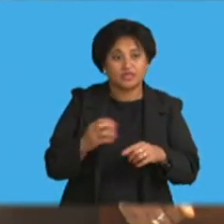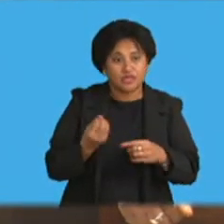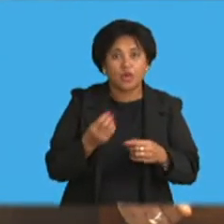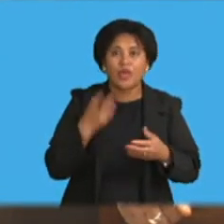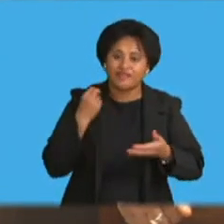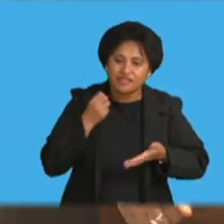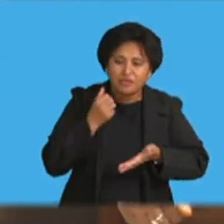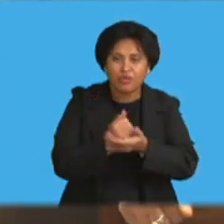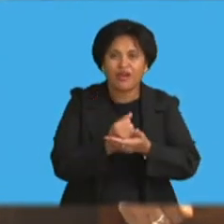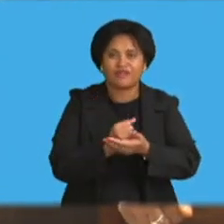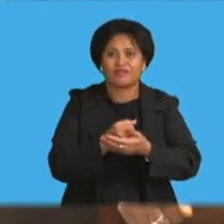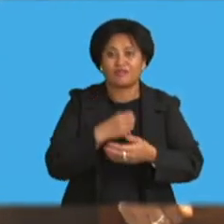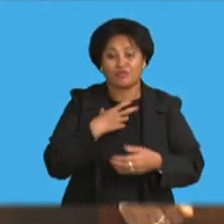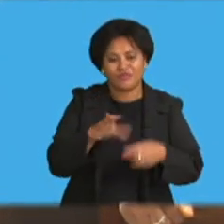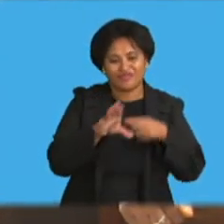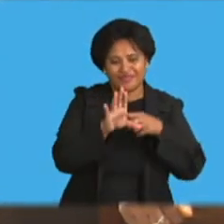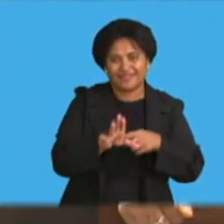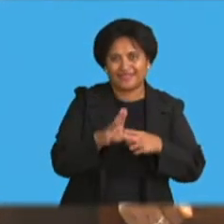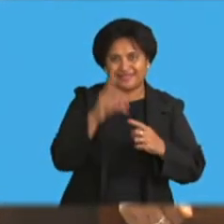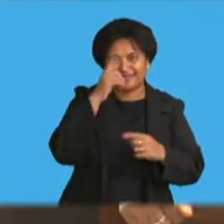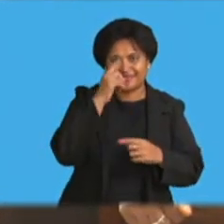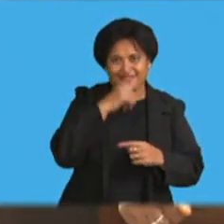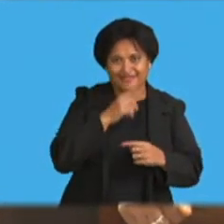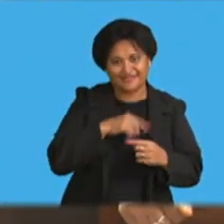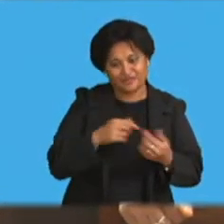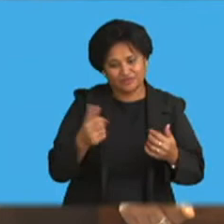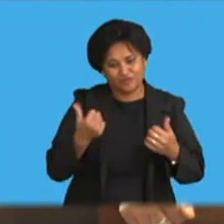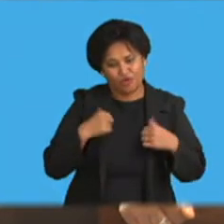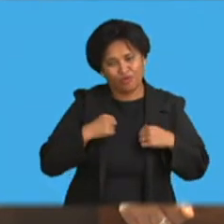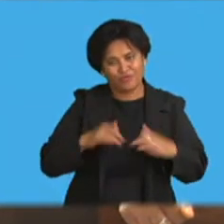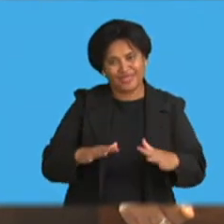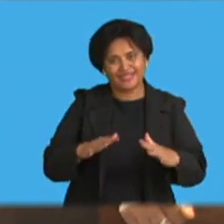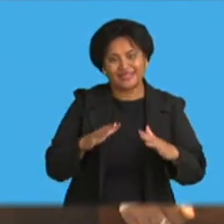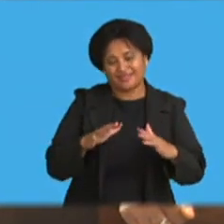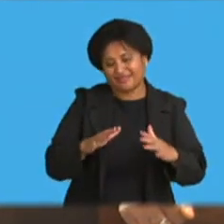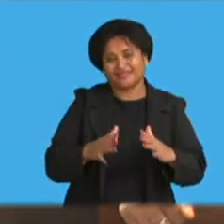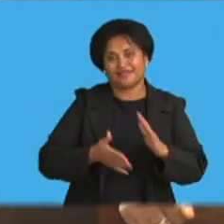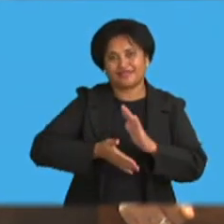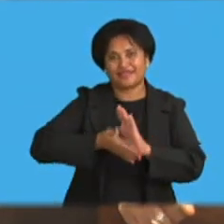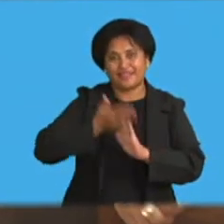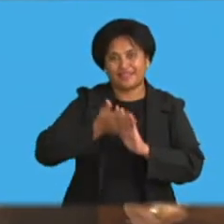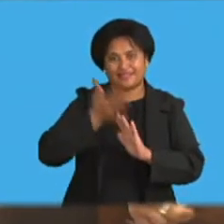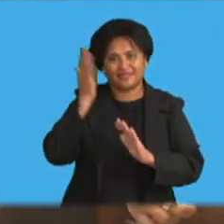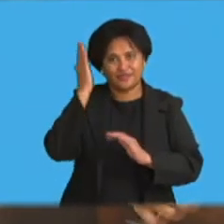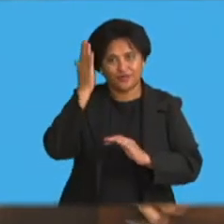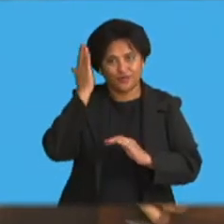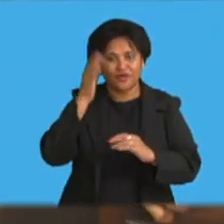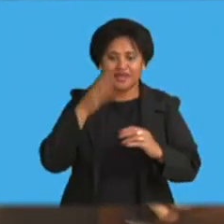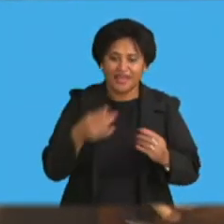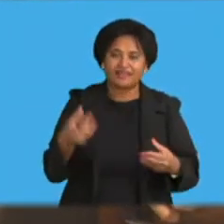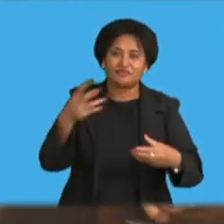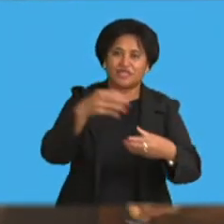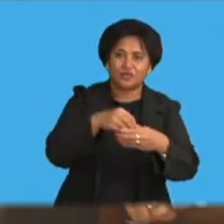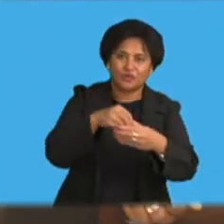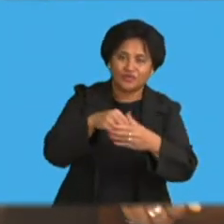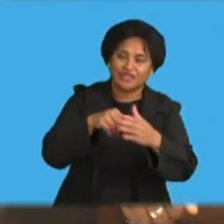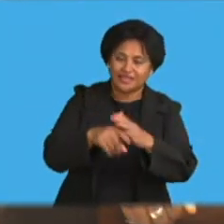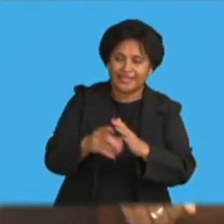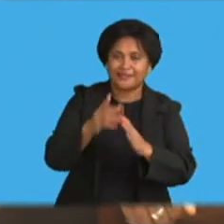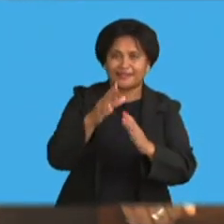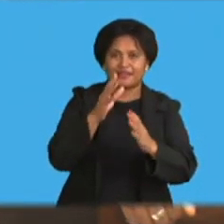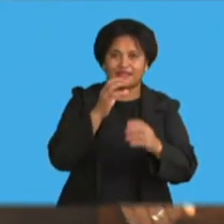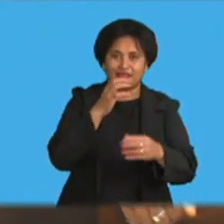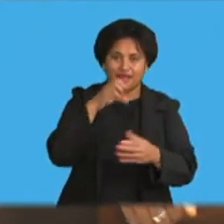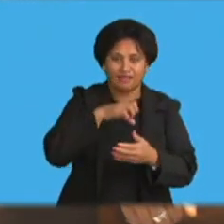young people to finish secondary school and develop skills that lead them to high-paying jobs in our growing economy in both the formal and informal